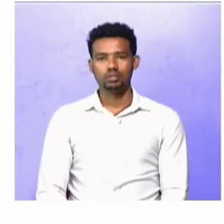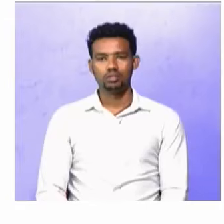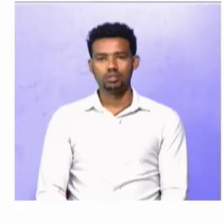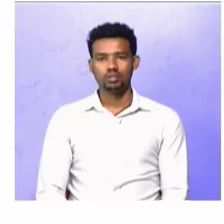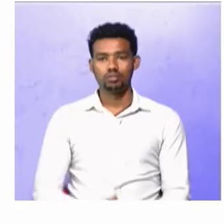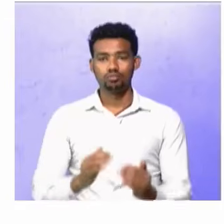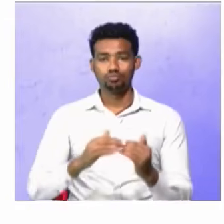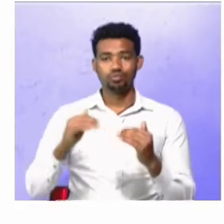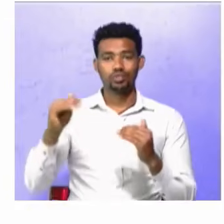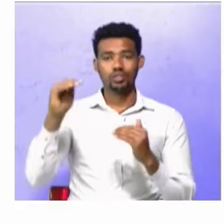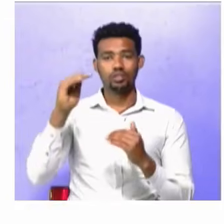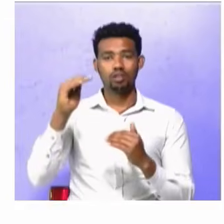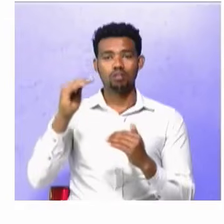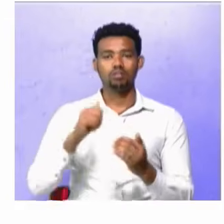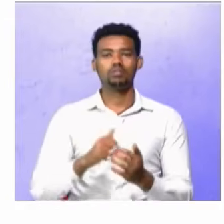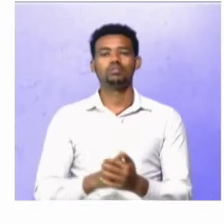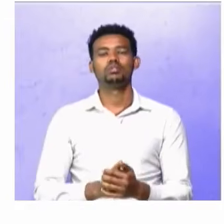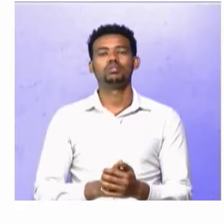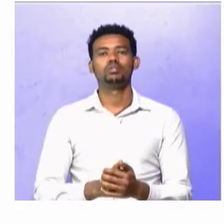than